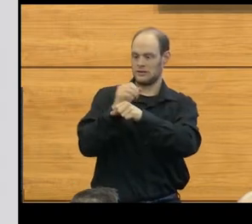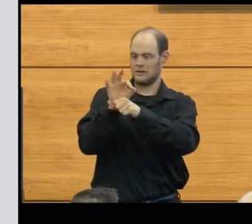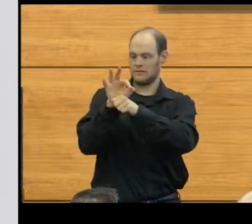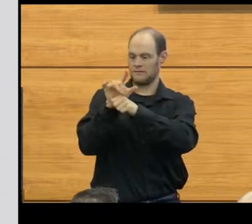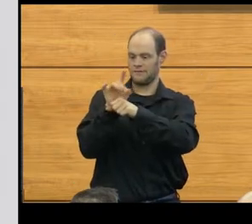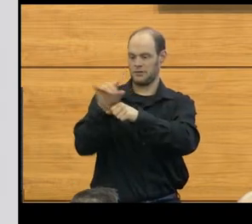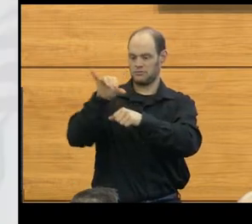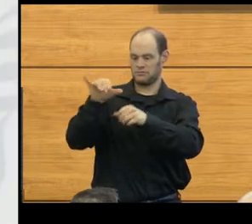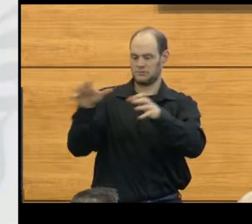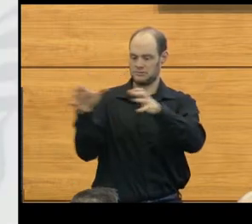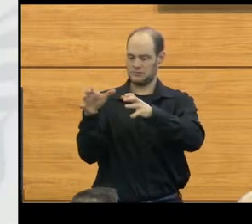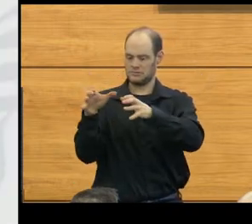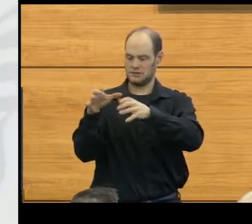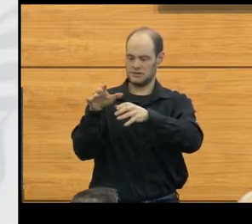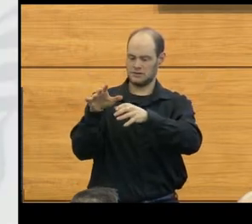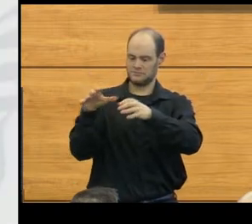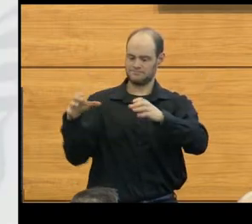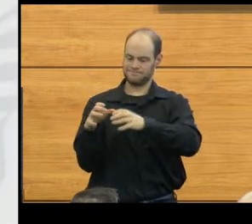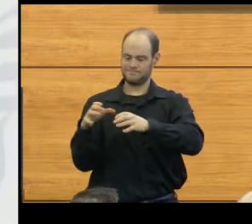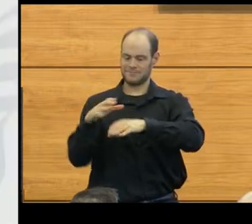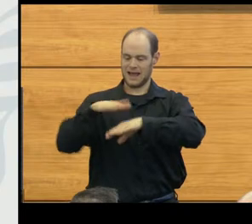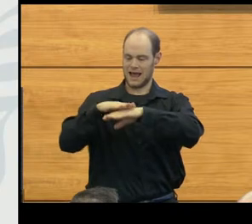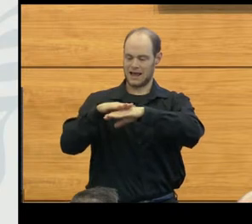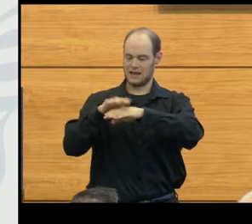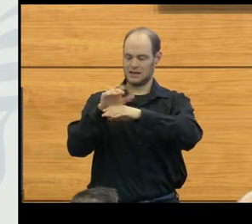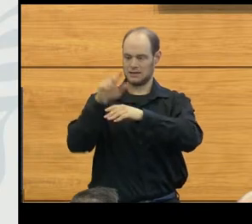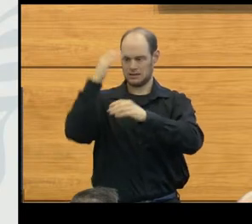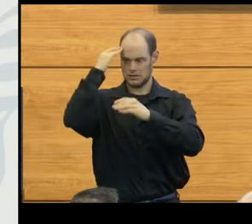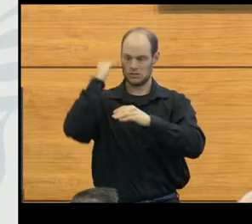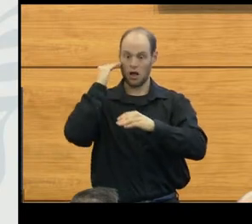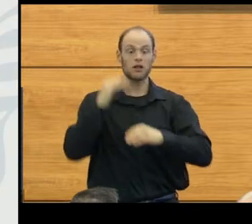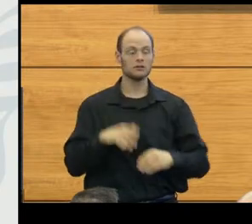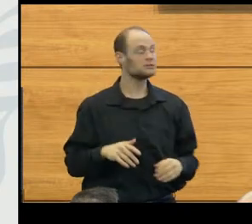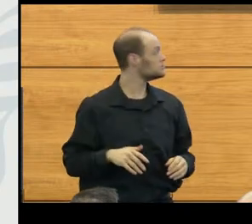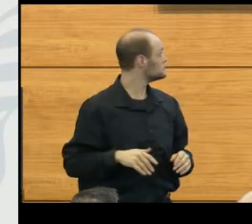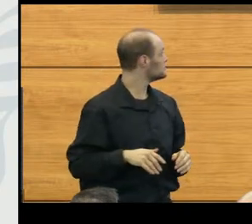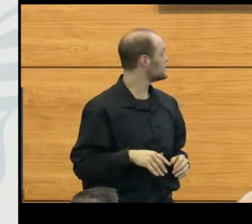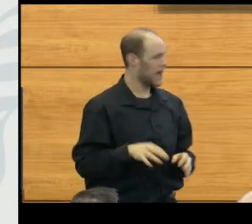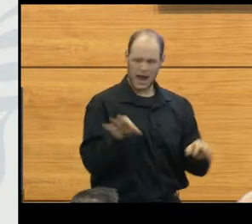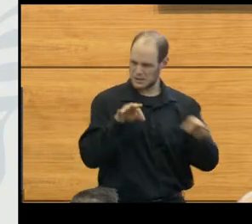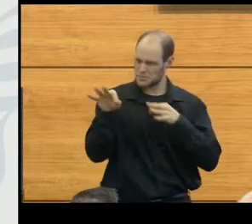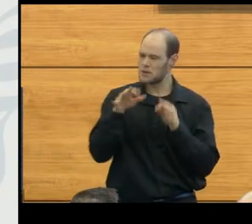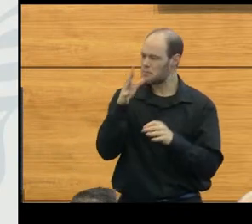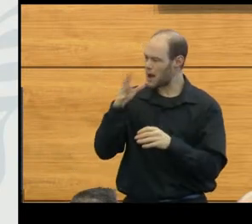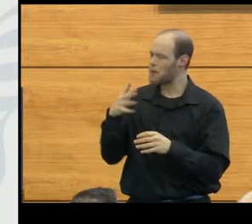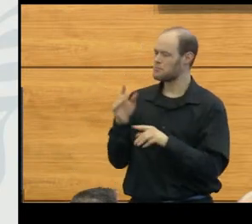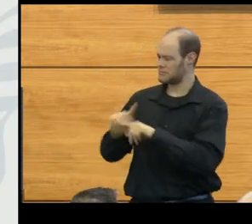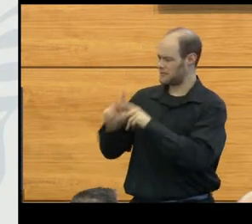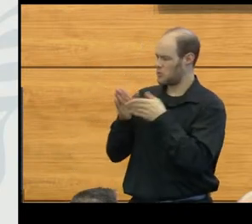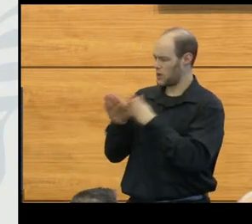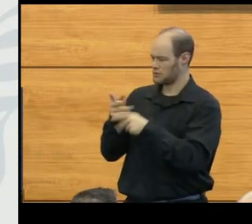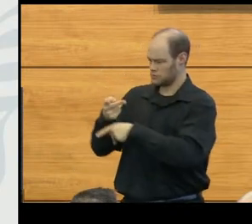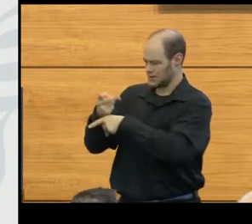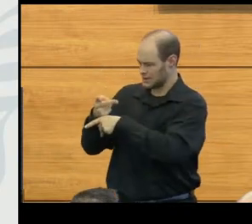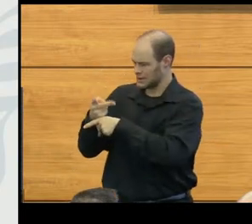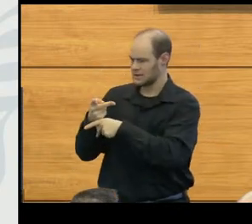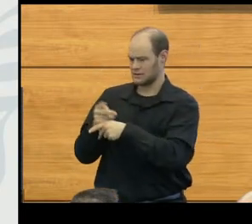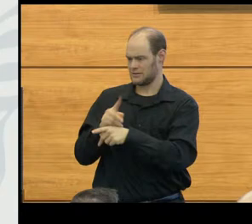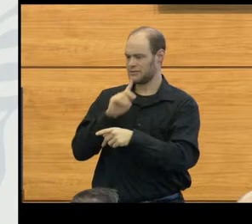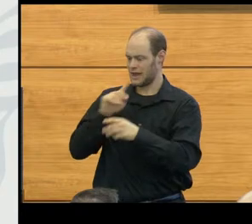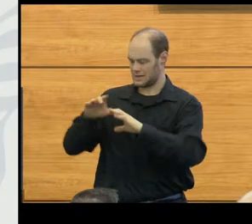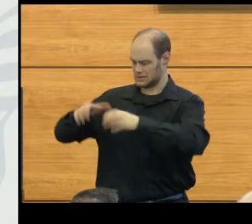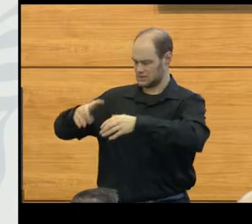spaces at the base of the skull. I explained to the mom that, you know, there's a variety of ways of taking care of the syrinx